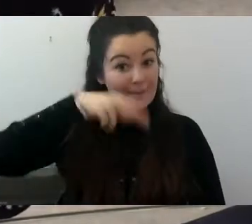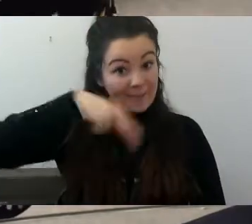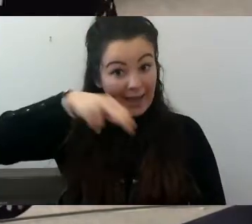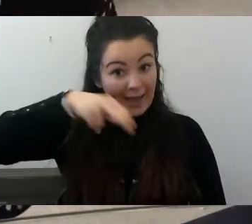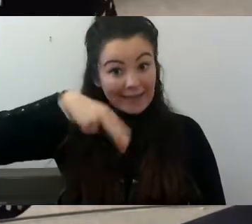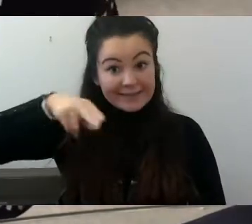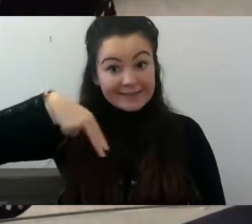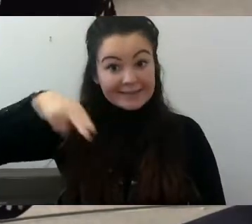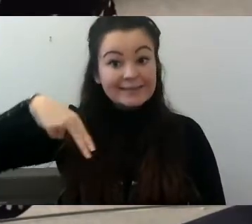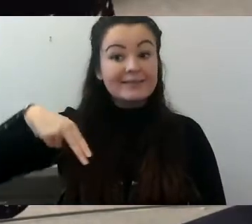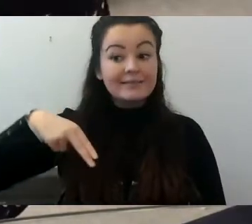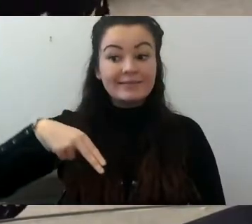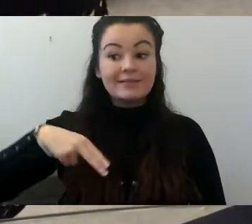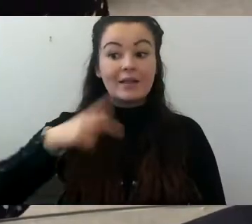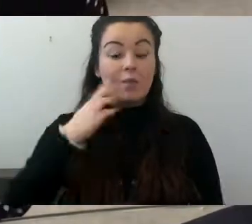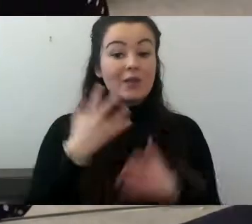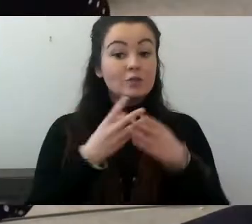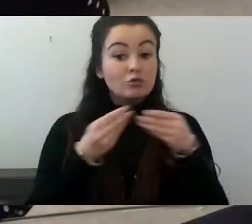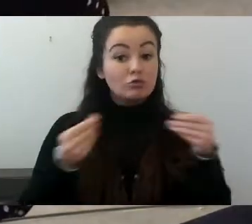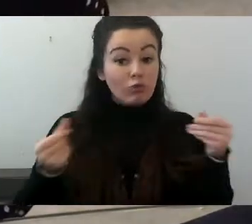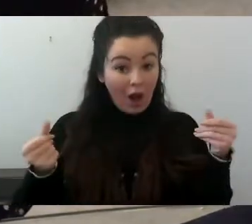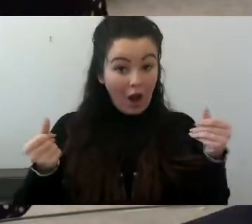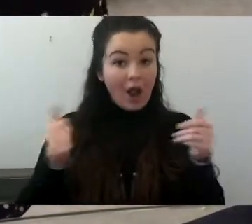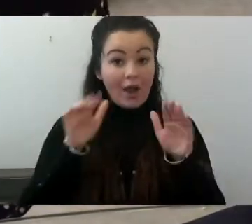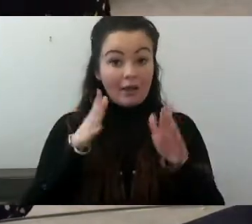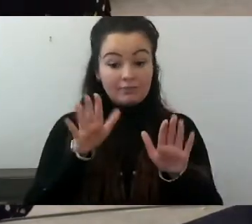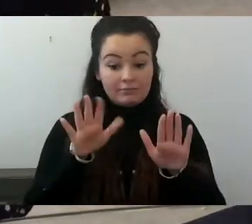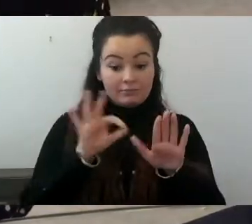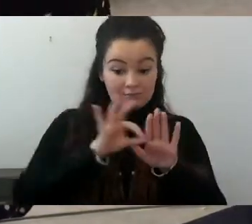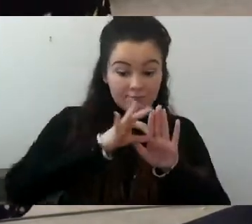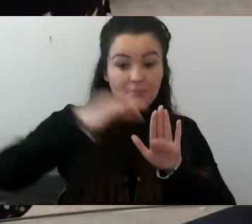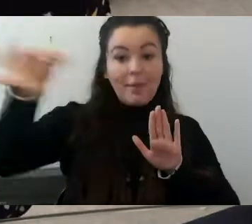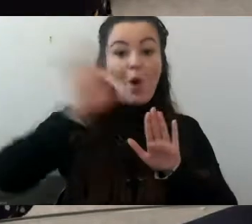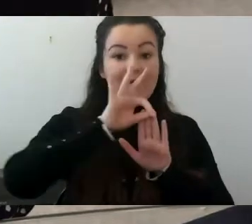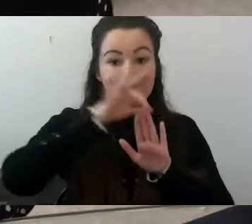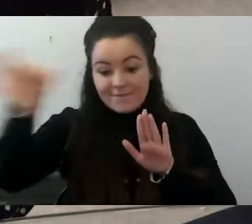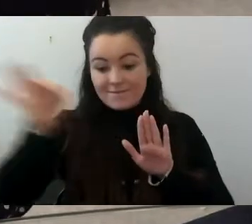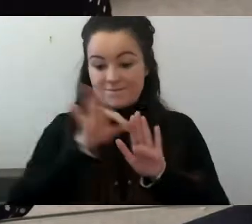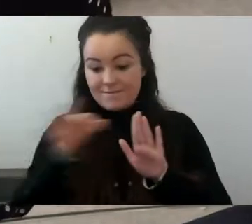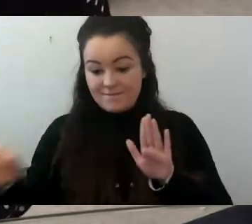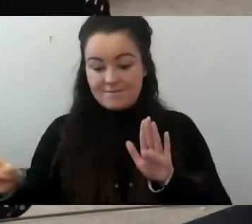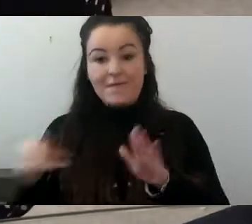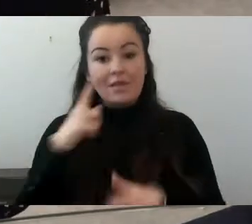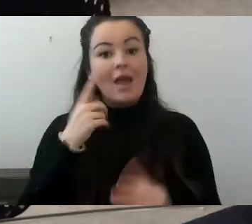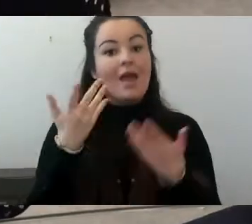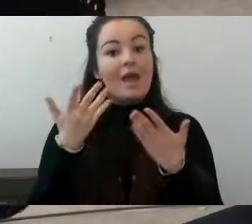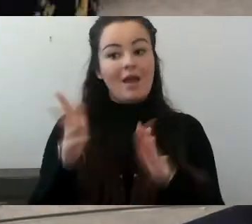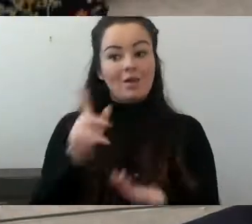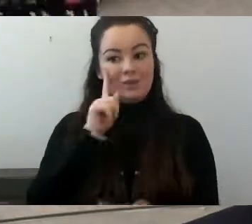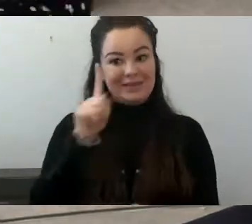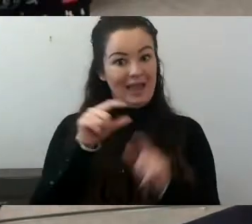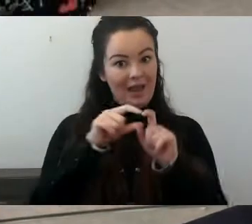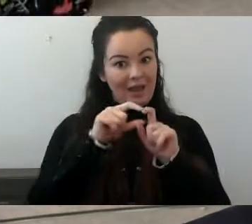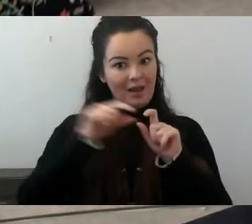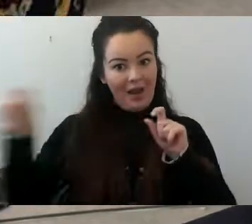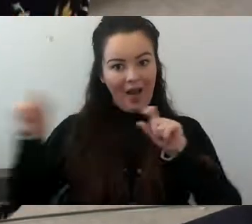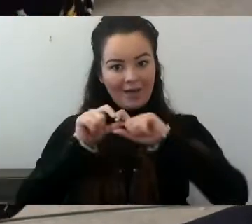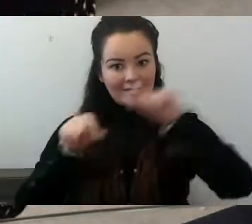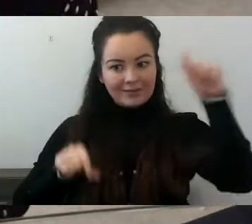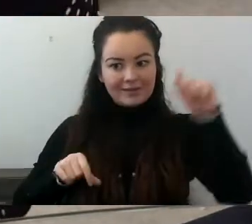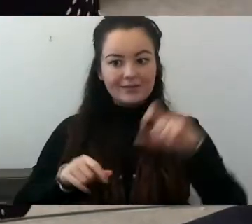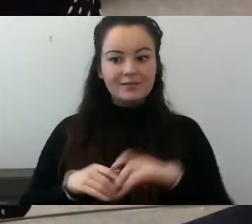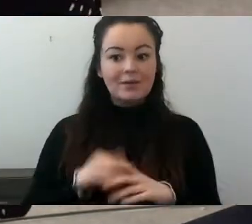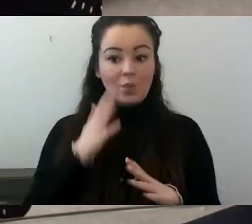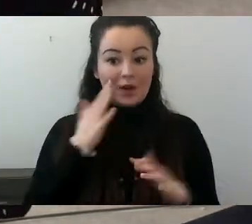Then paint in between the masking tape, and when it's dry, peel the masking tape off and you'll be left with these